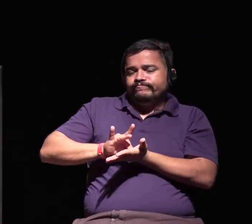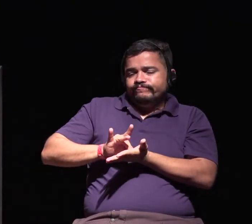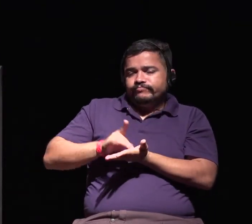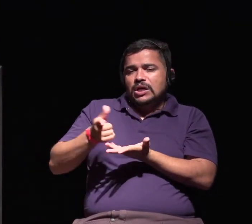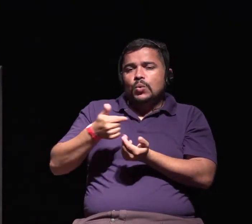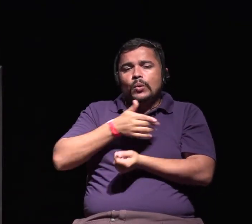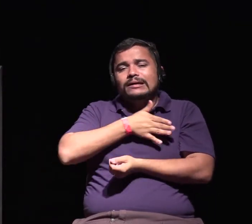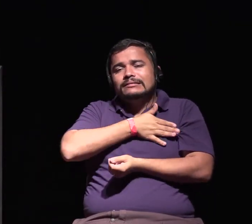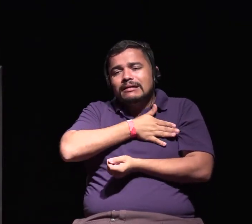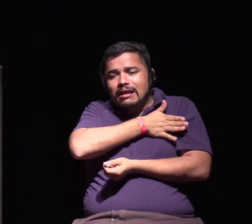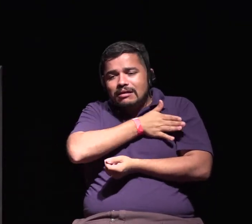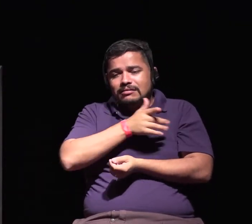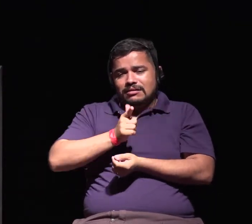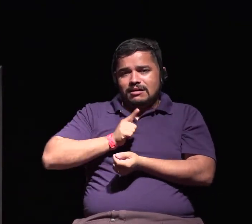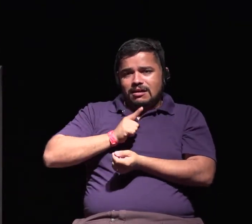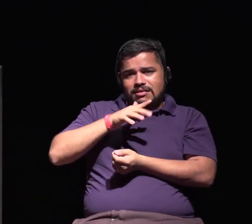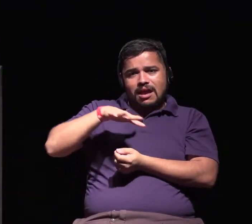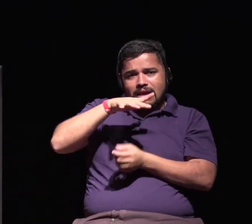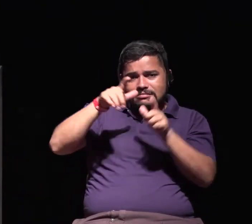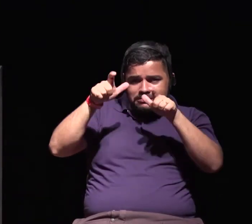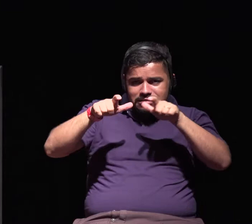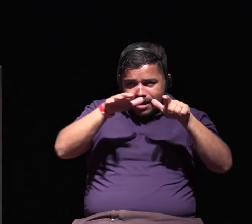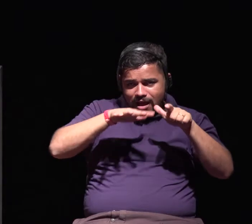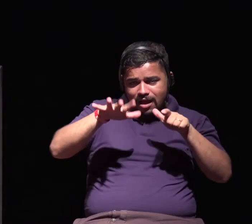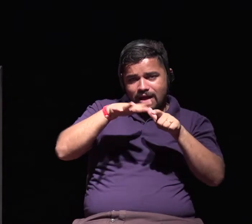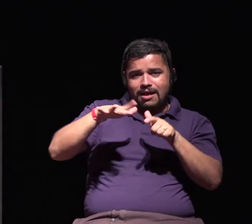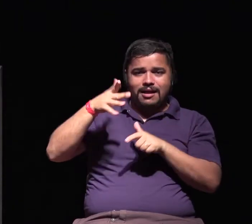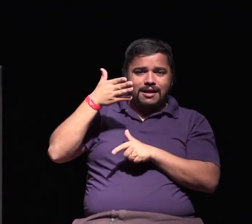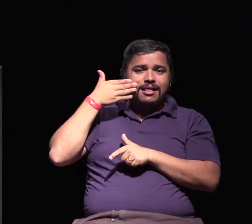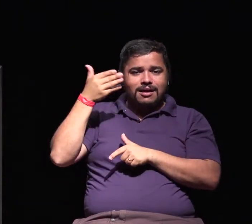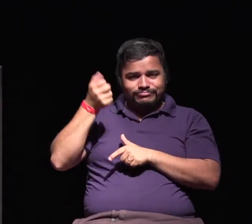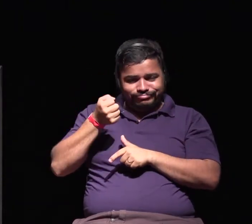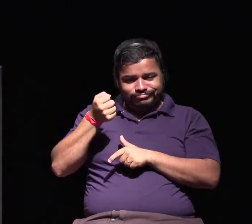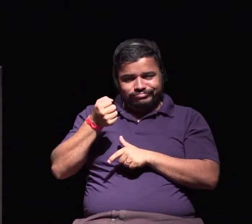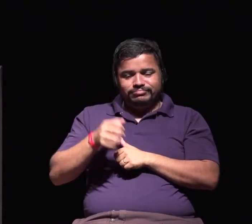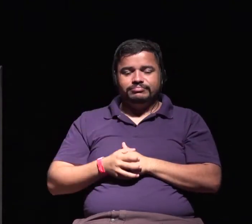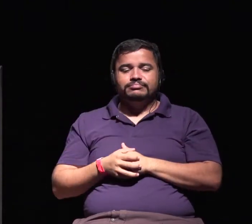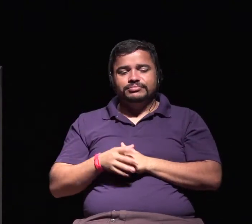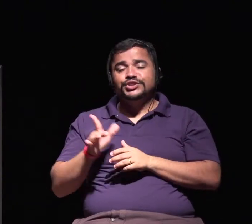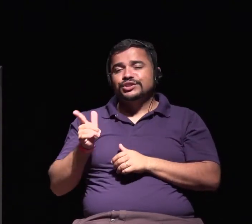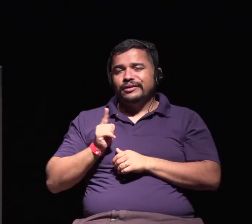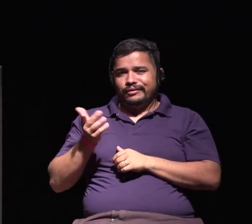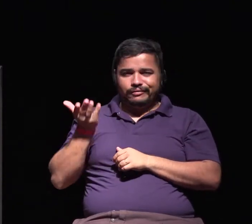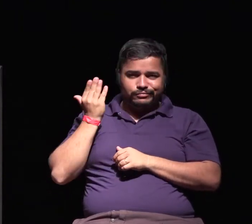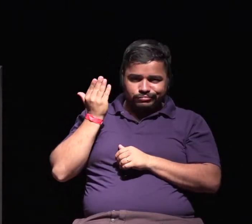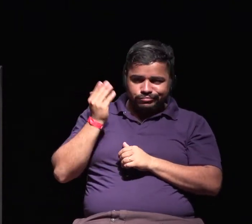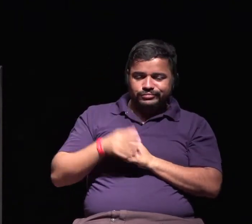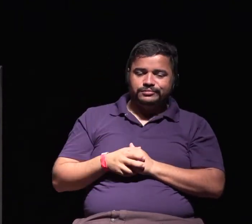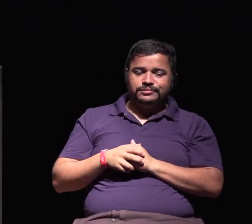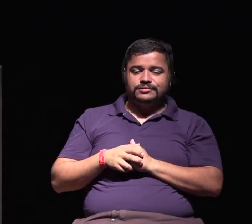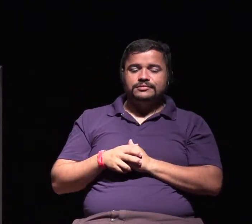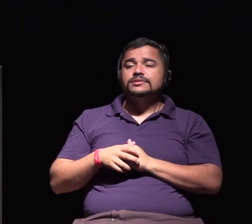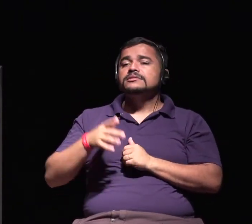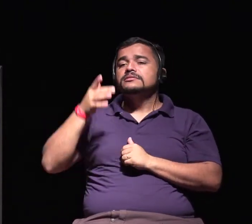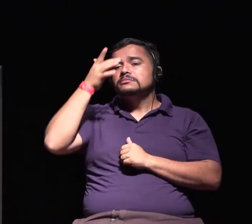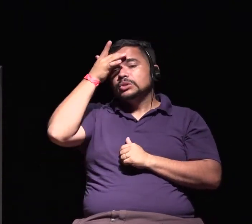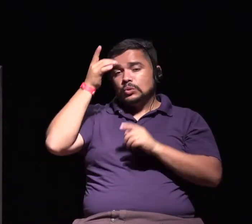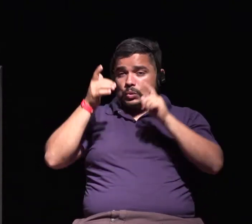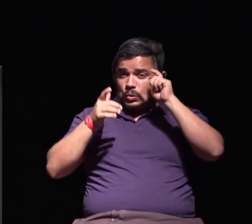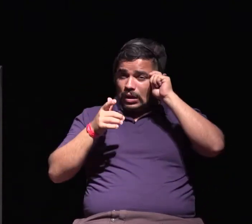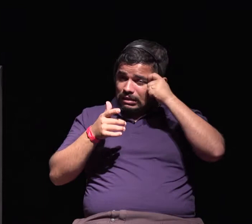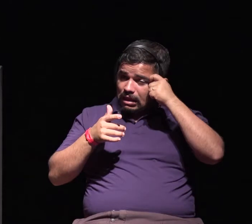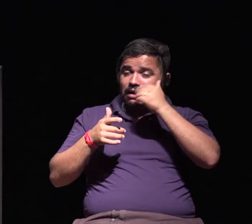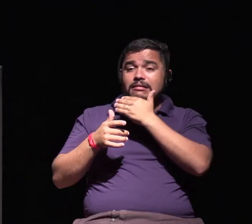as in the widely publicized shooting deaths of Trayvon Martin and many others. As a result, black men who live in white